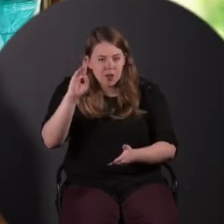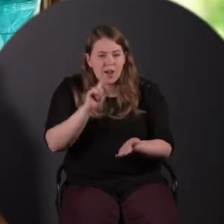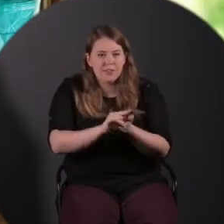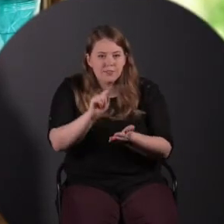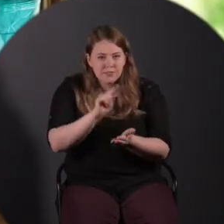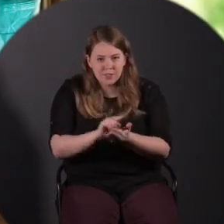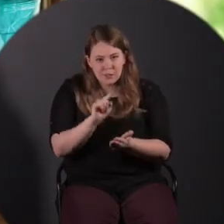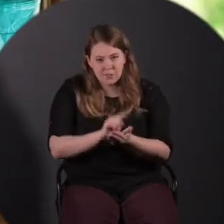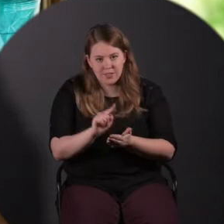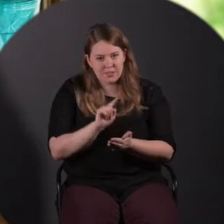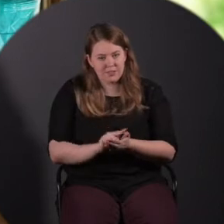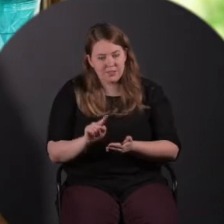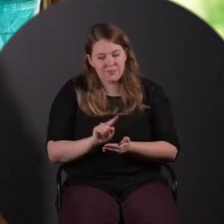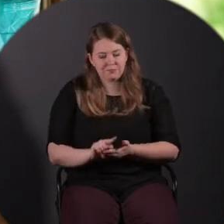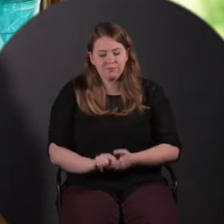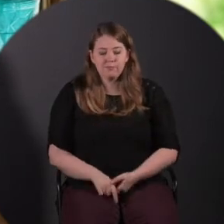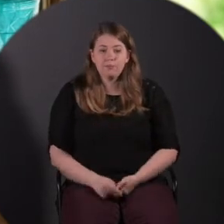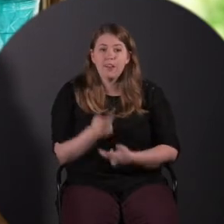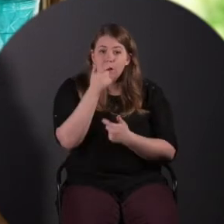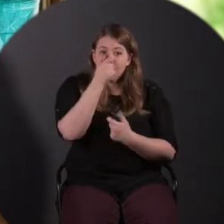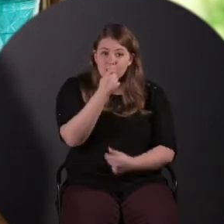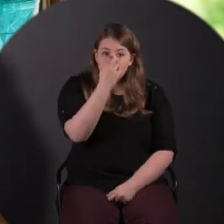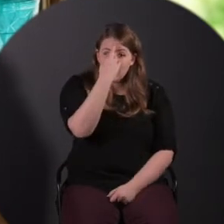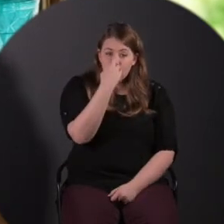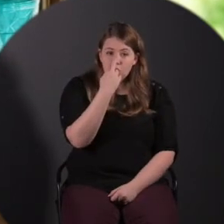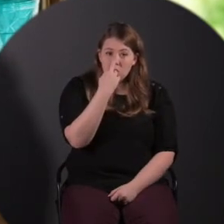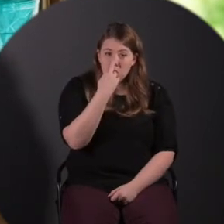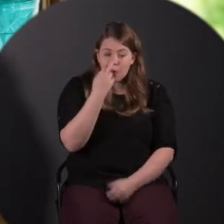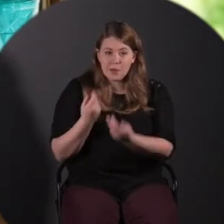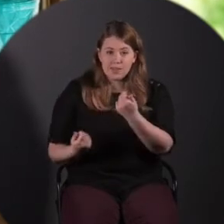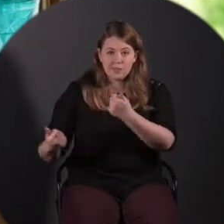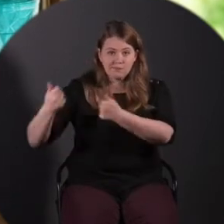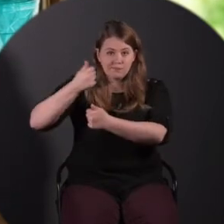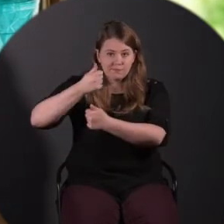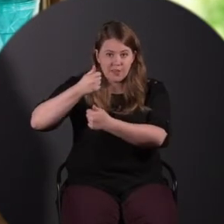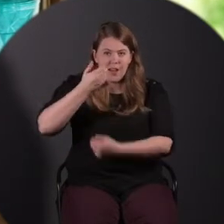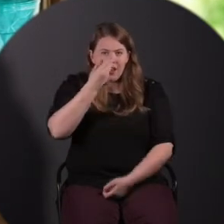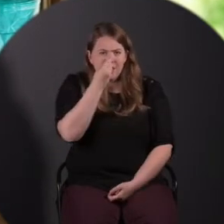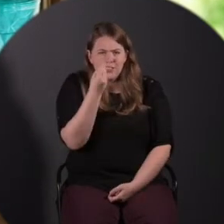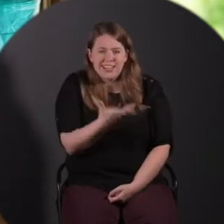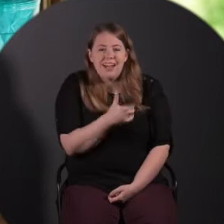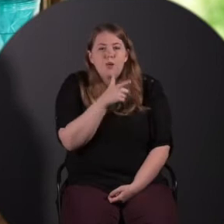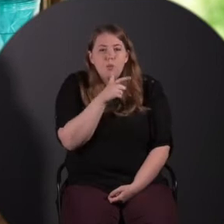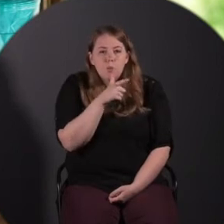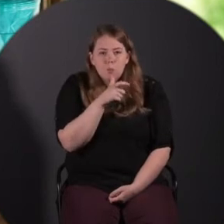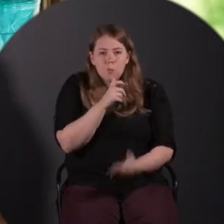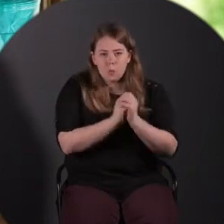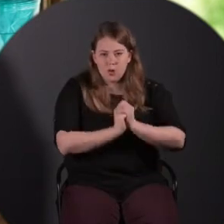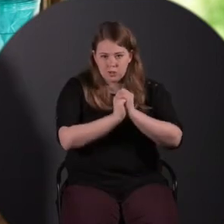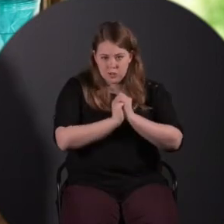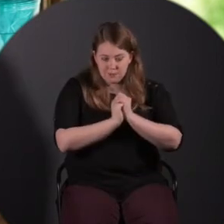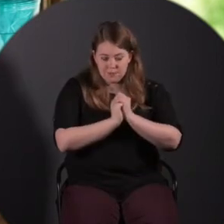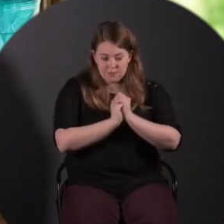what's interesting is that Roman authorities didn't necessarily care who you worshiped, as long as